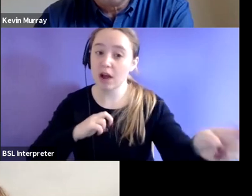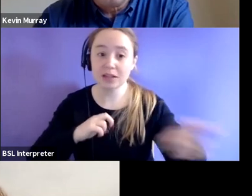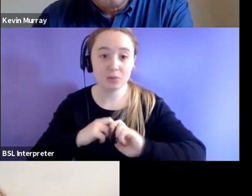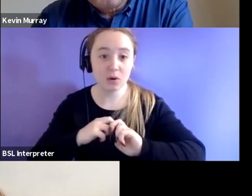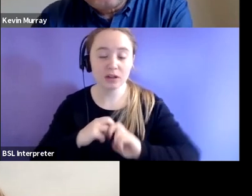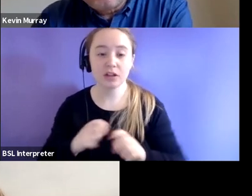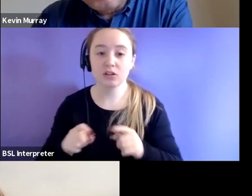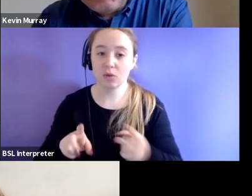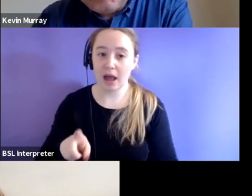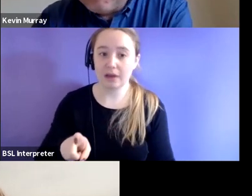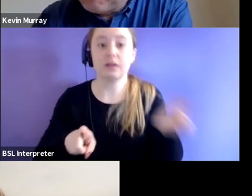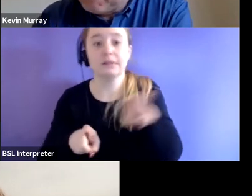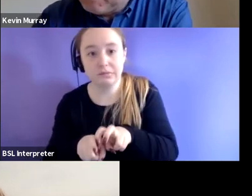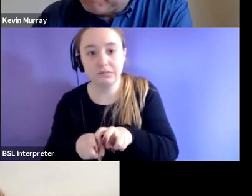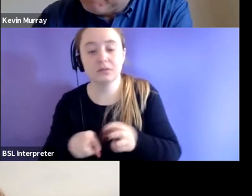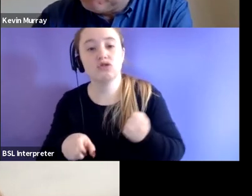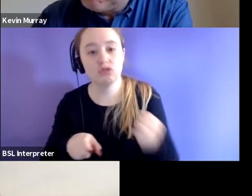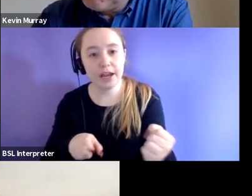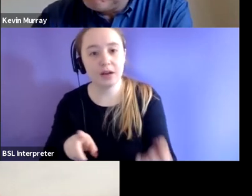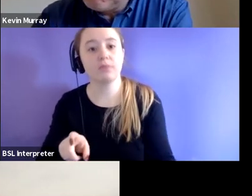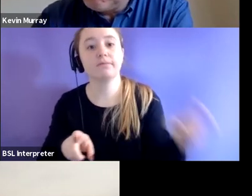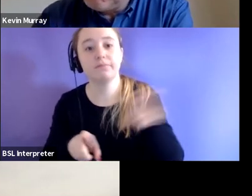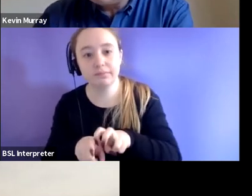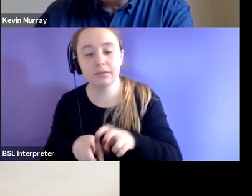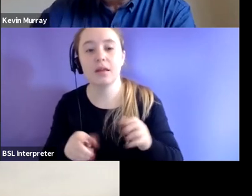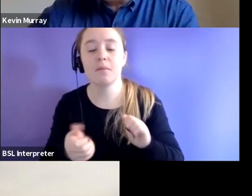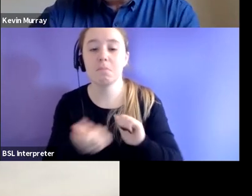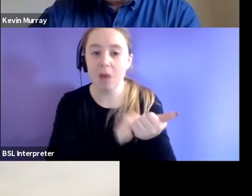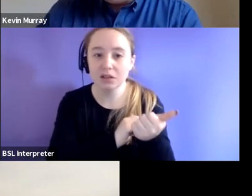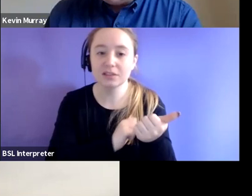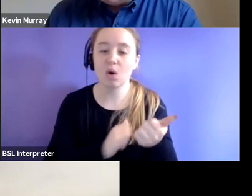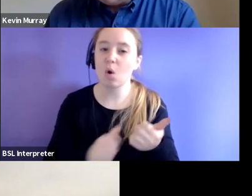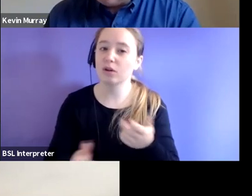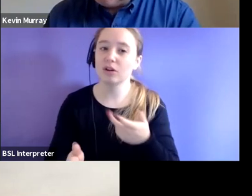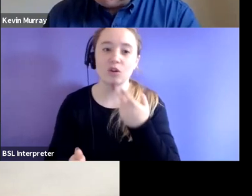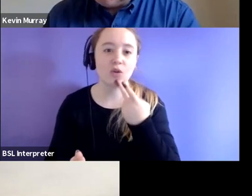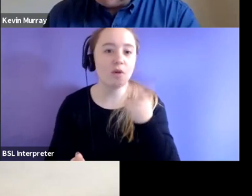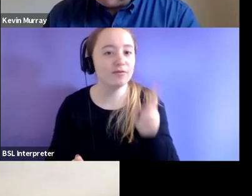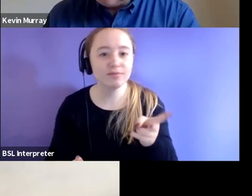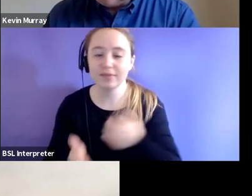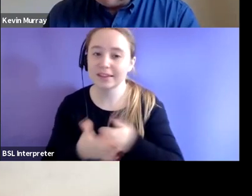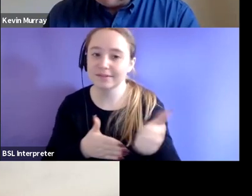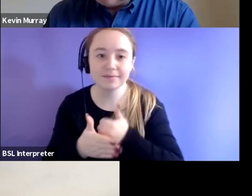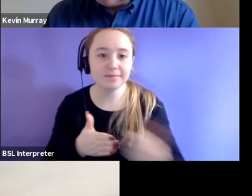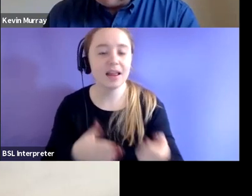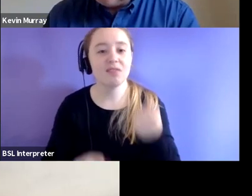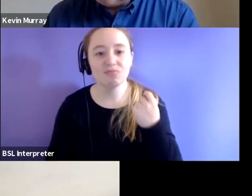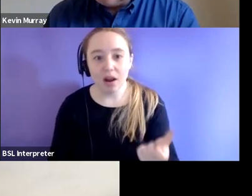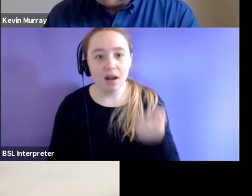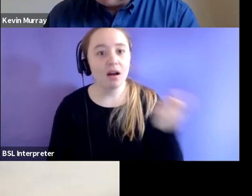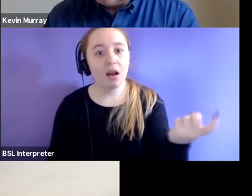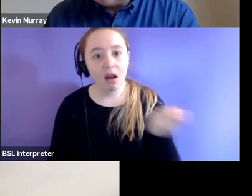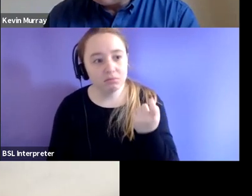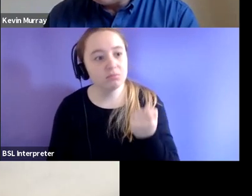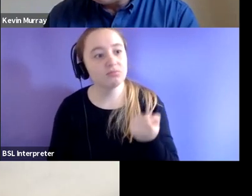being able to access a bus or a train, but also just the frequency of services in some rural areas as well. How can we bear